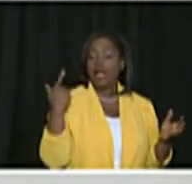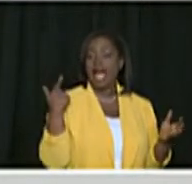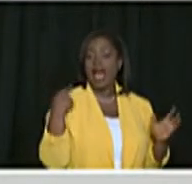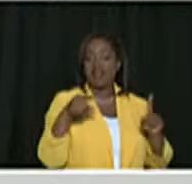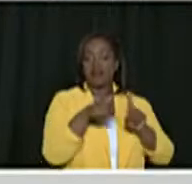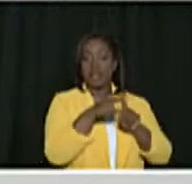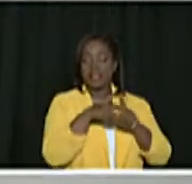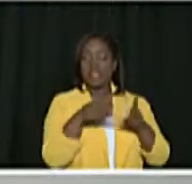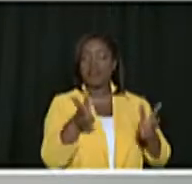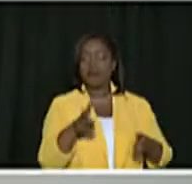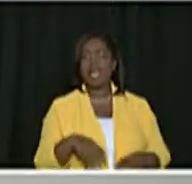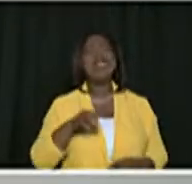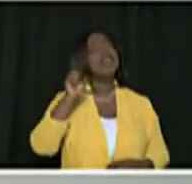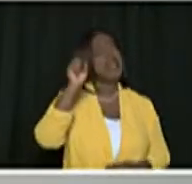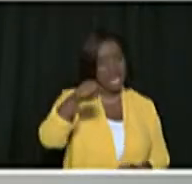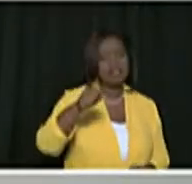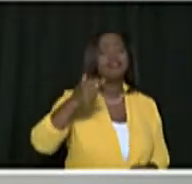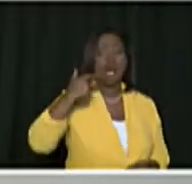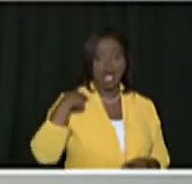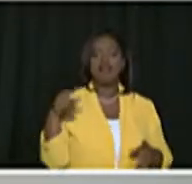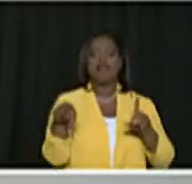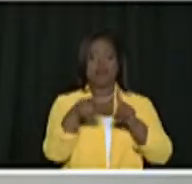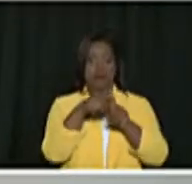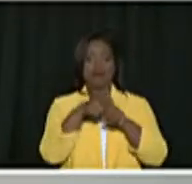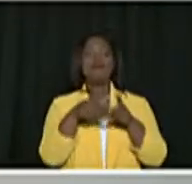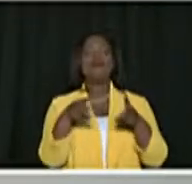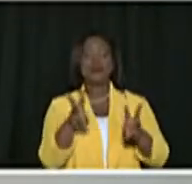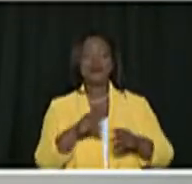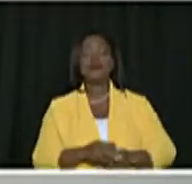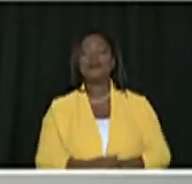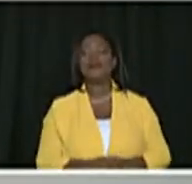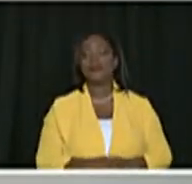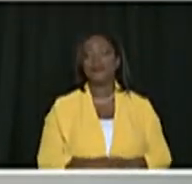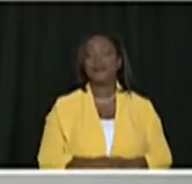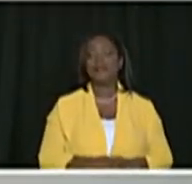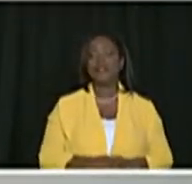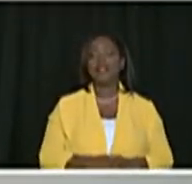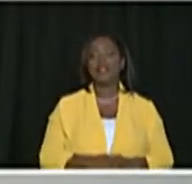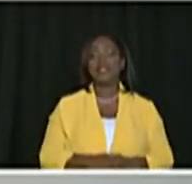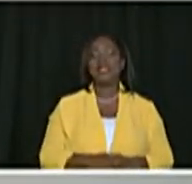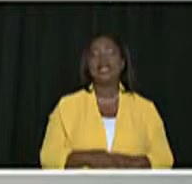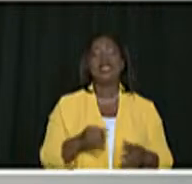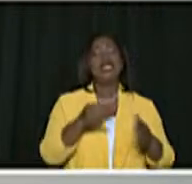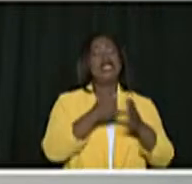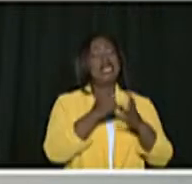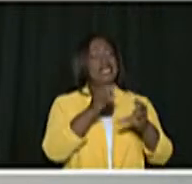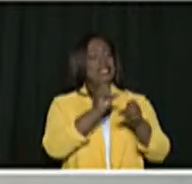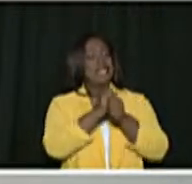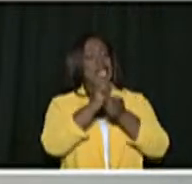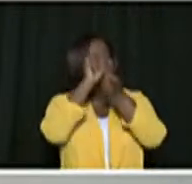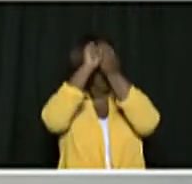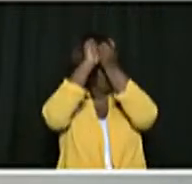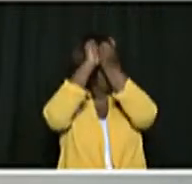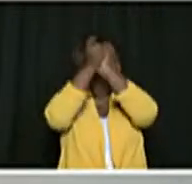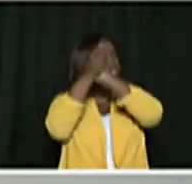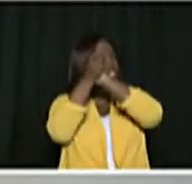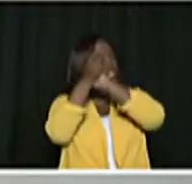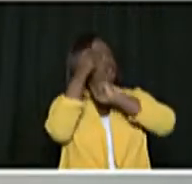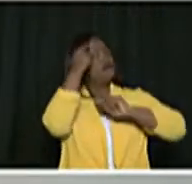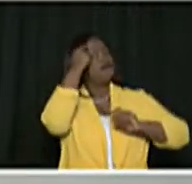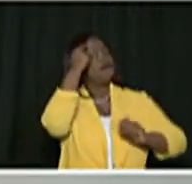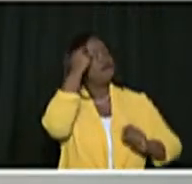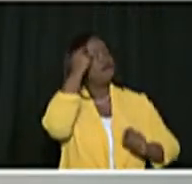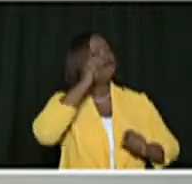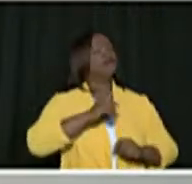Absolutely, there are more positive ways, and it takes a whole change about how you think, which is what Mr. Williams is